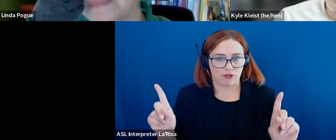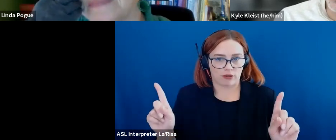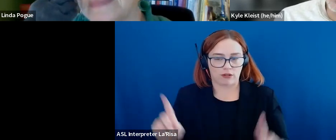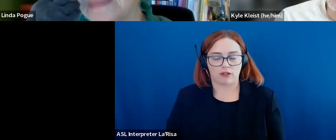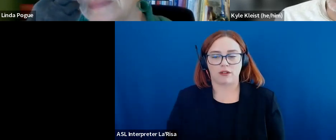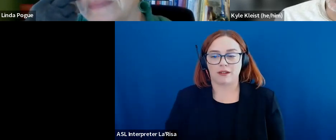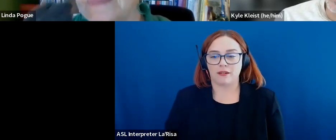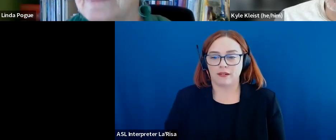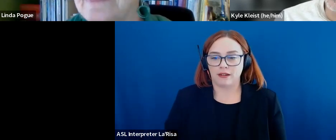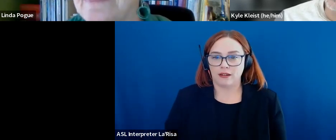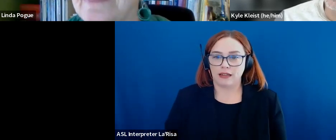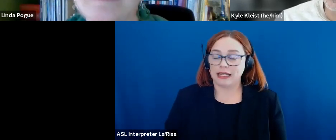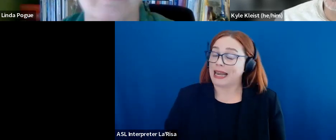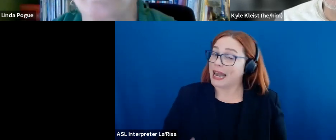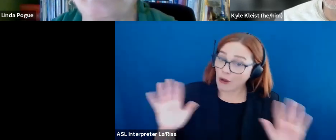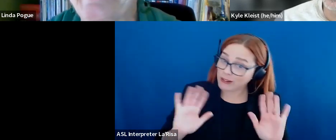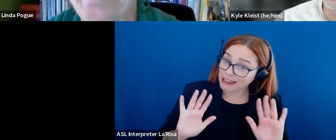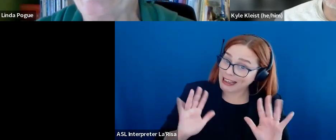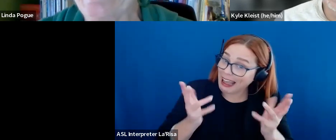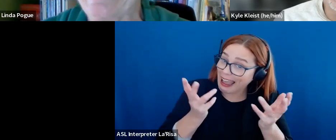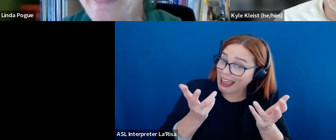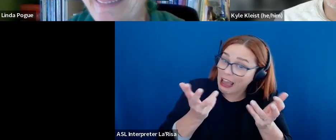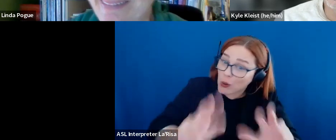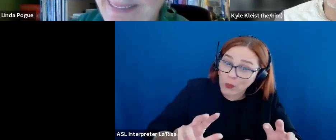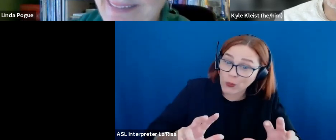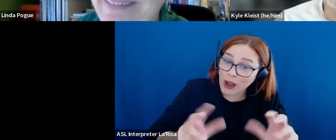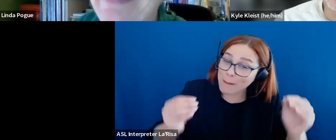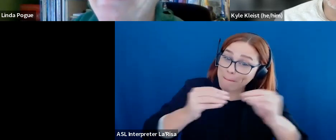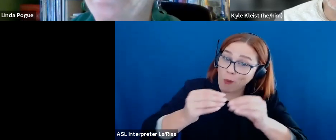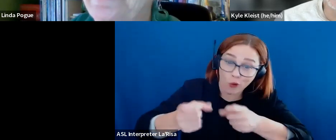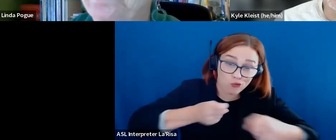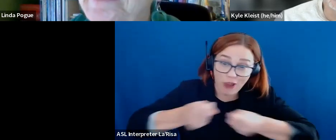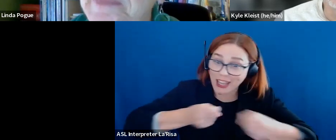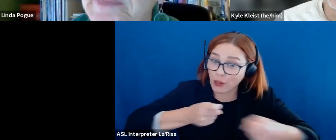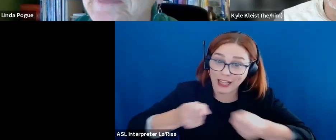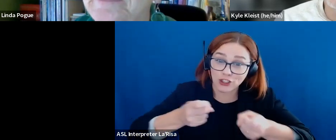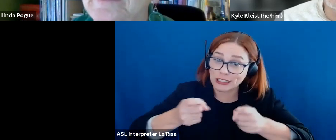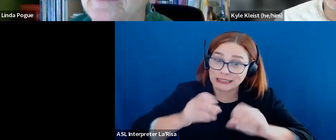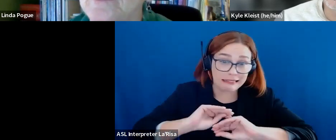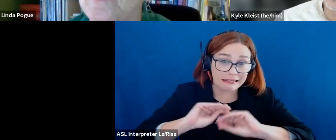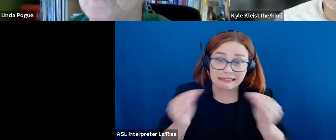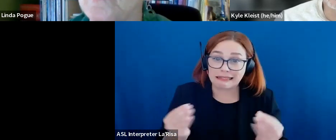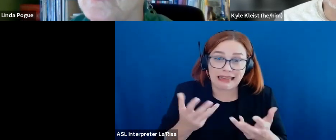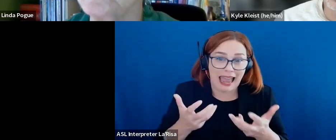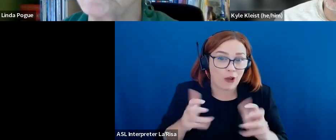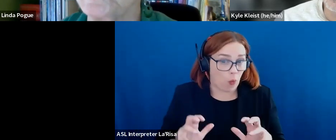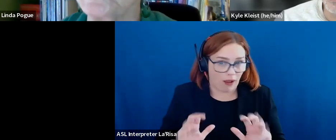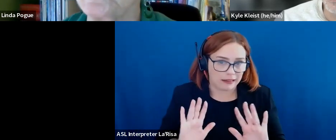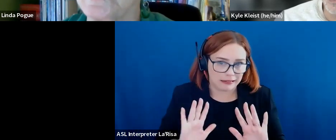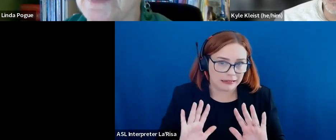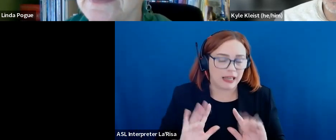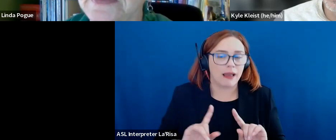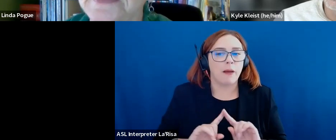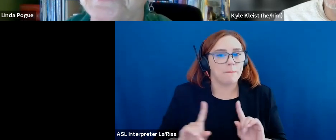and I'm not calling for more regulation. Gosh, no. I love the fact that so many centers and what we've